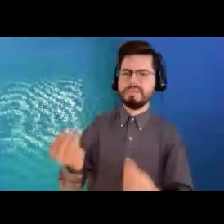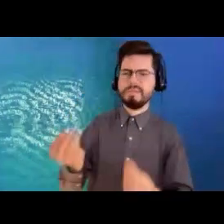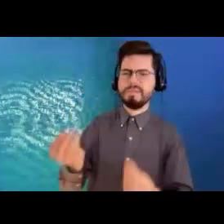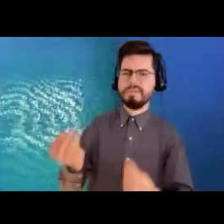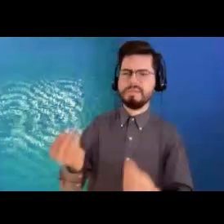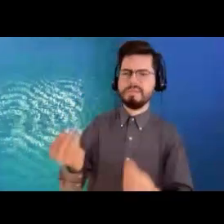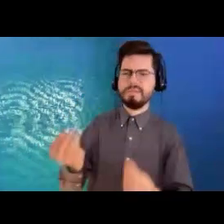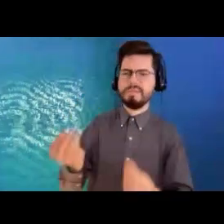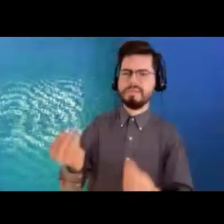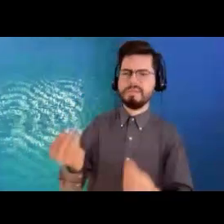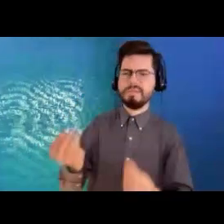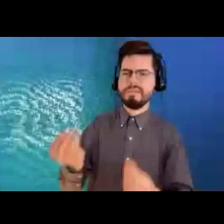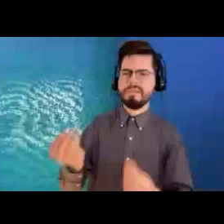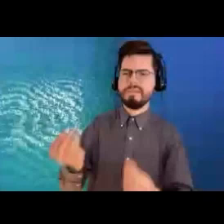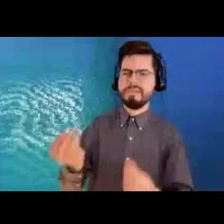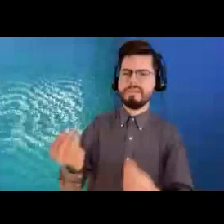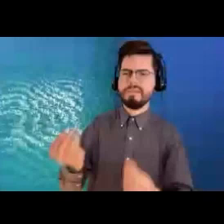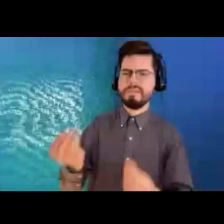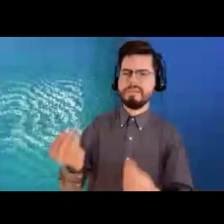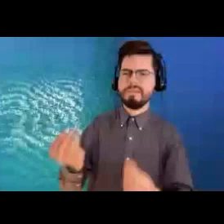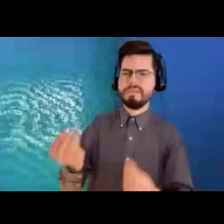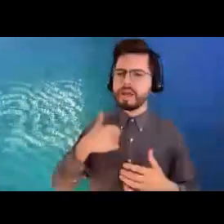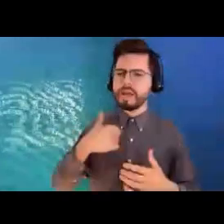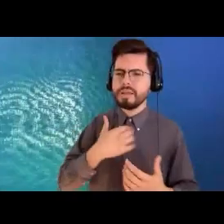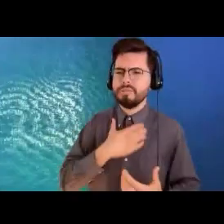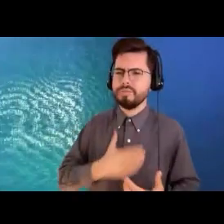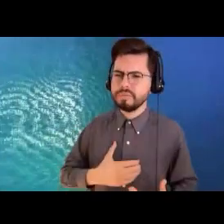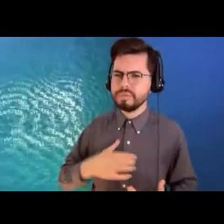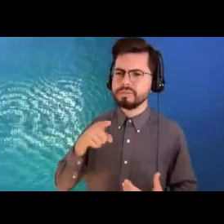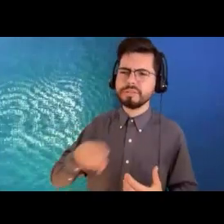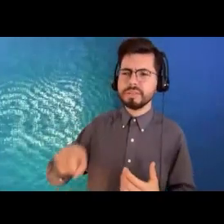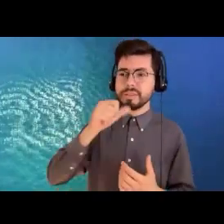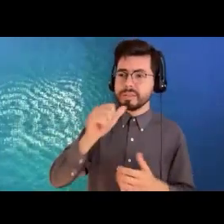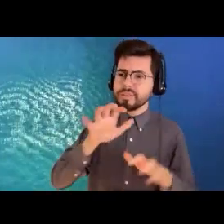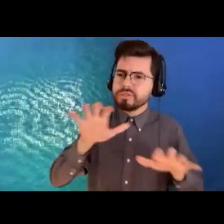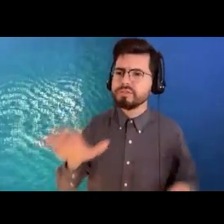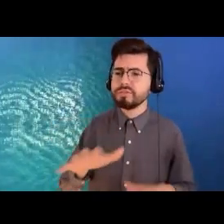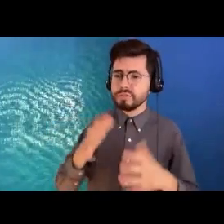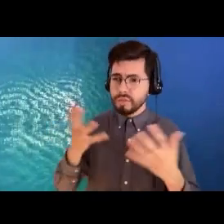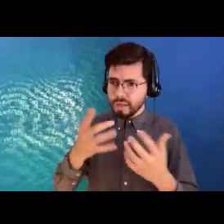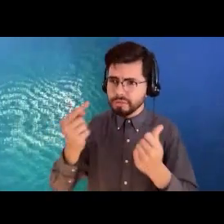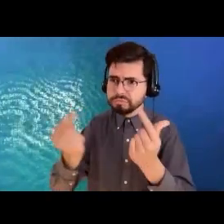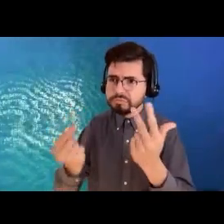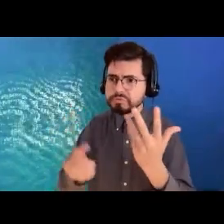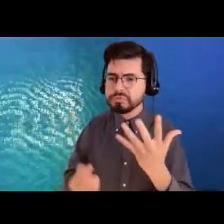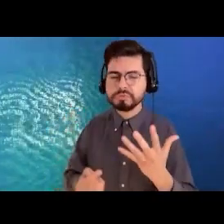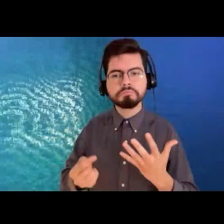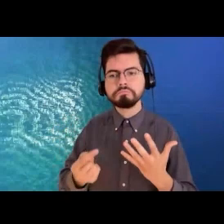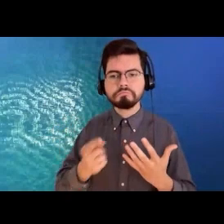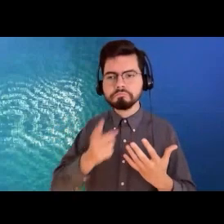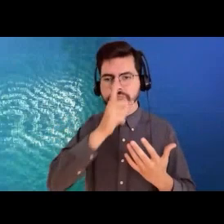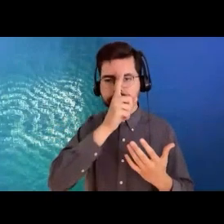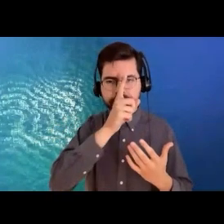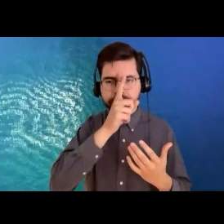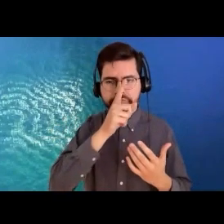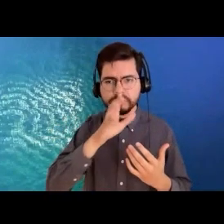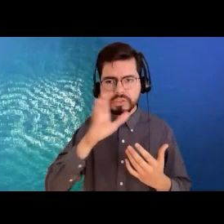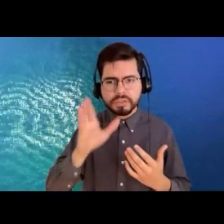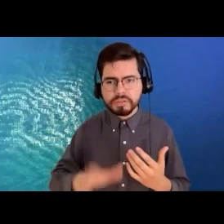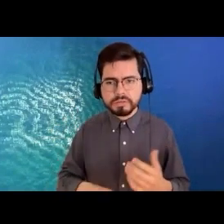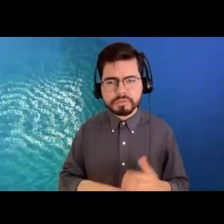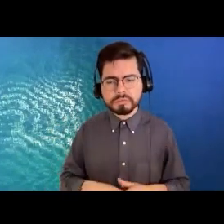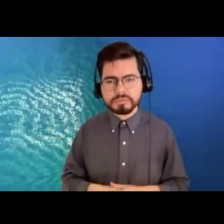man, if those guides just wouldn't do X, Y, or Z, that's not a thing. Now, there might be